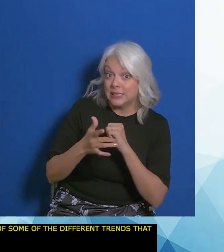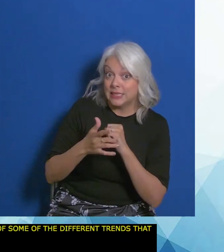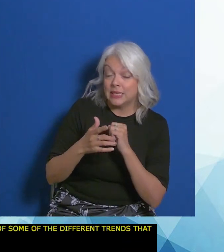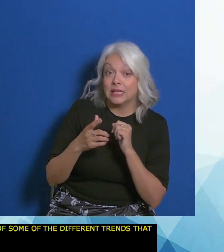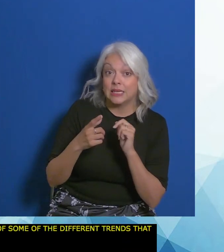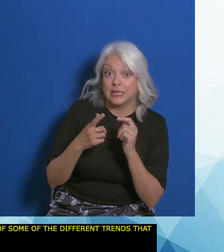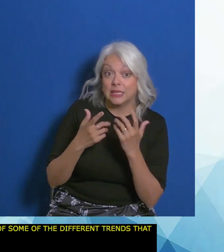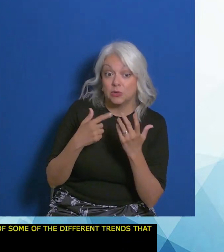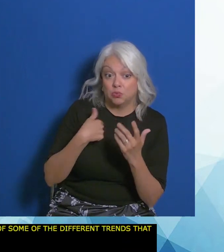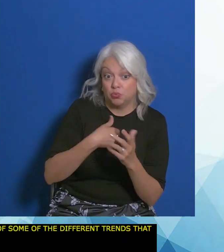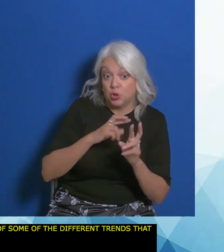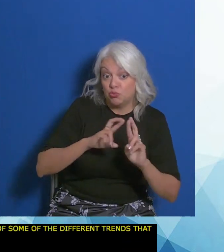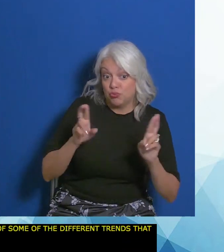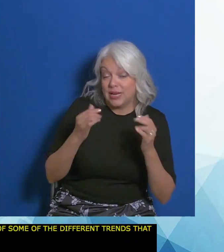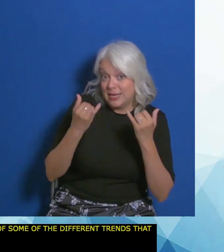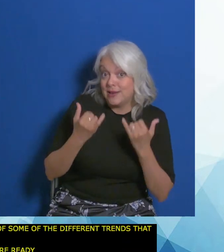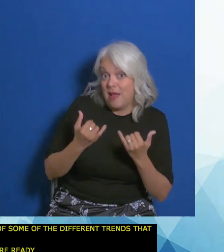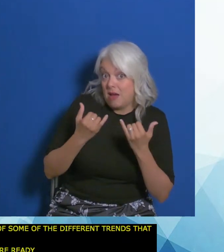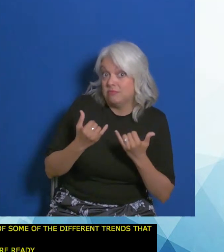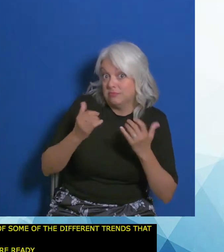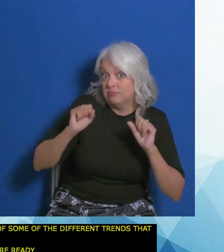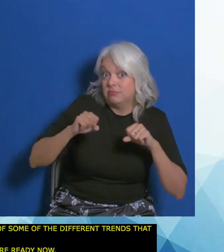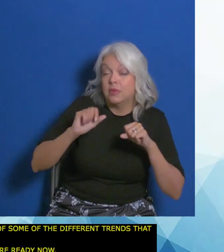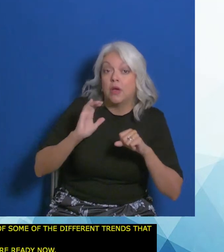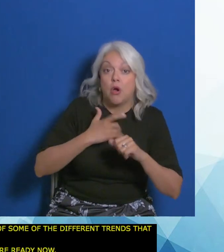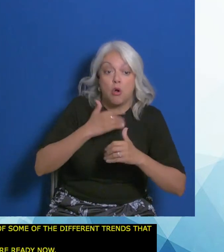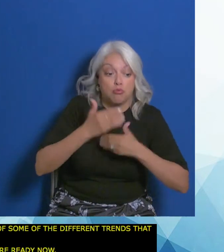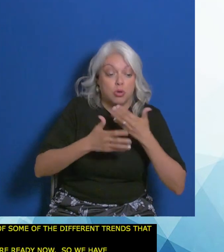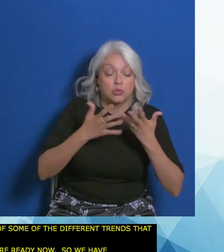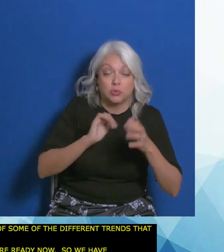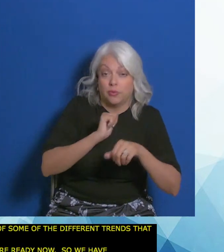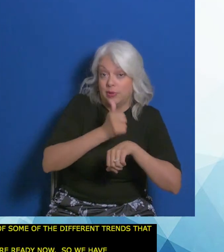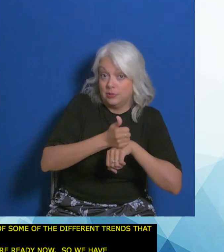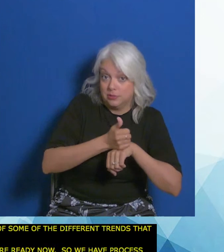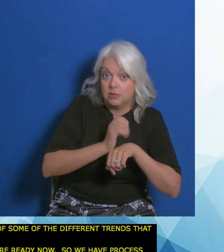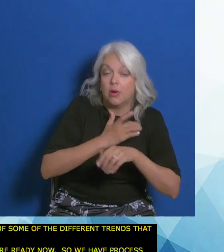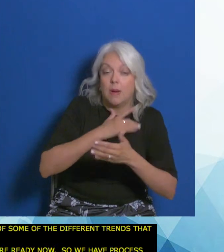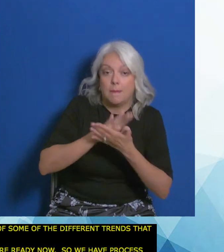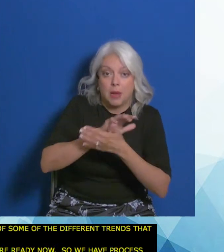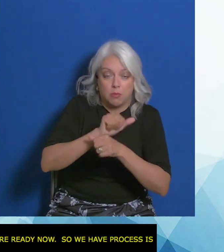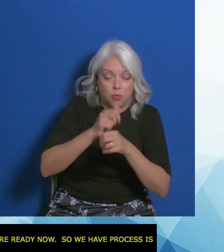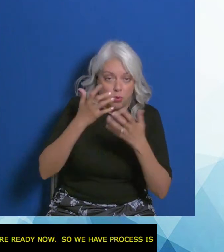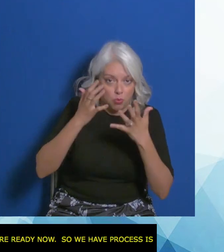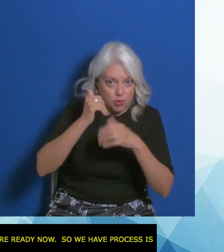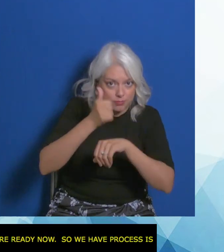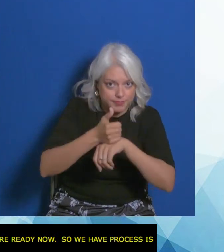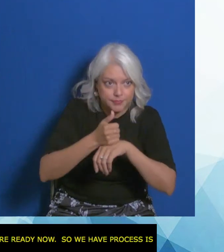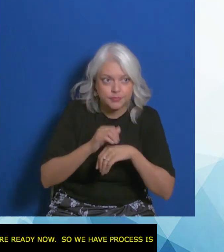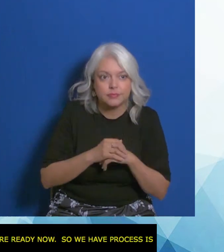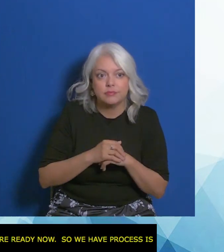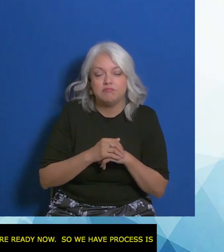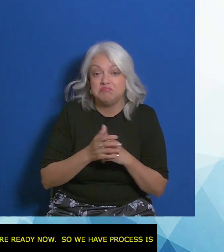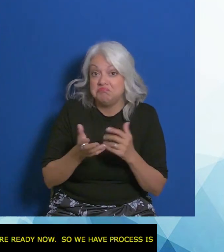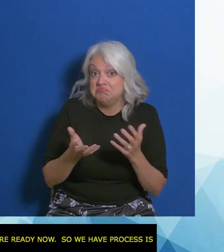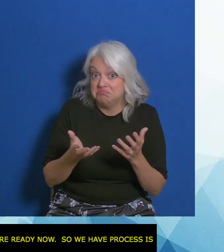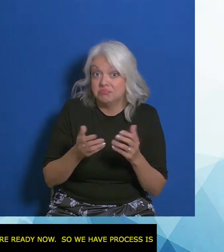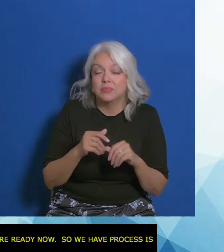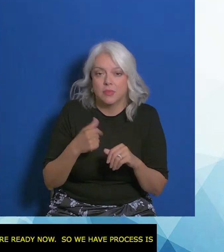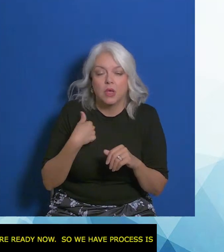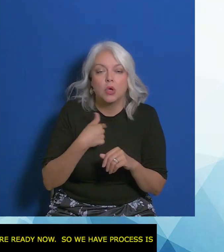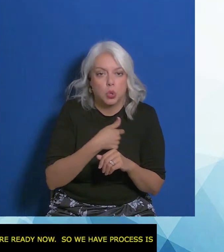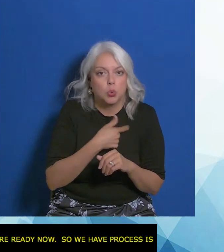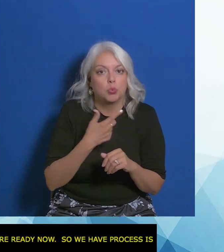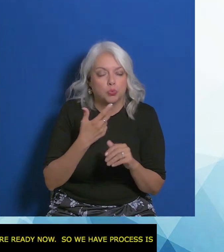standpoint, we're ready now. So we have the processes in place, we have the paperwork in place, and so as we